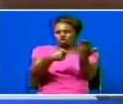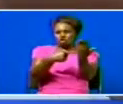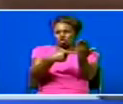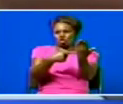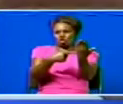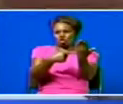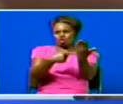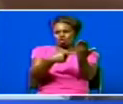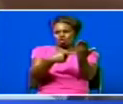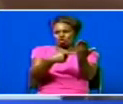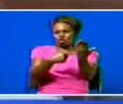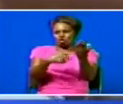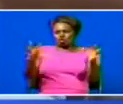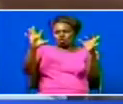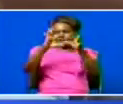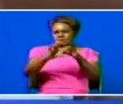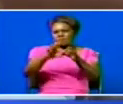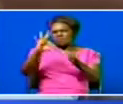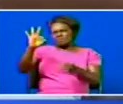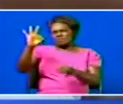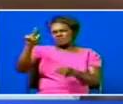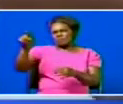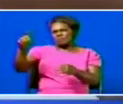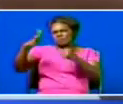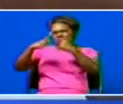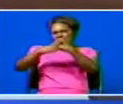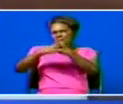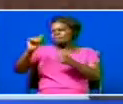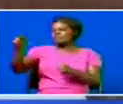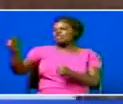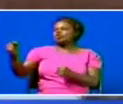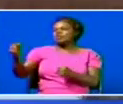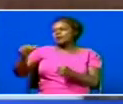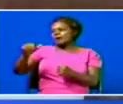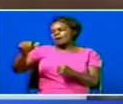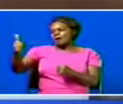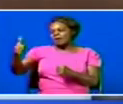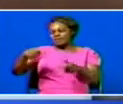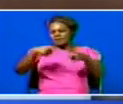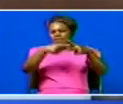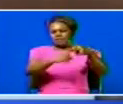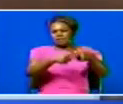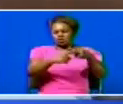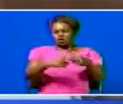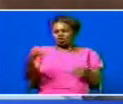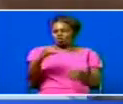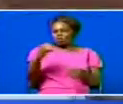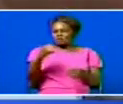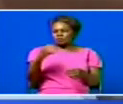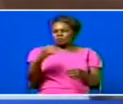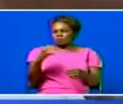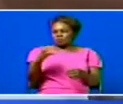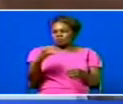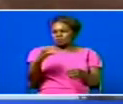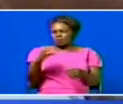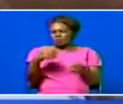which we have essentially been connecting, which is about 3.9 million. The other industrial and commercial customers, those